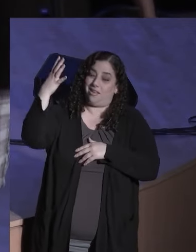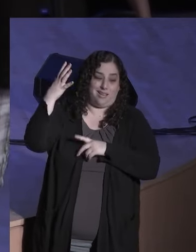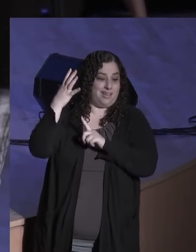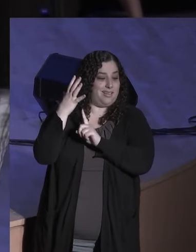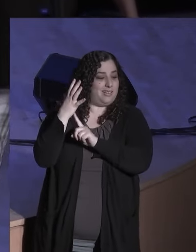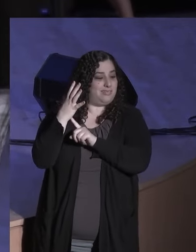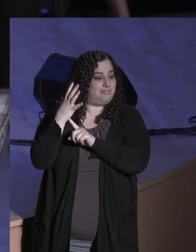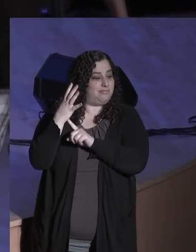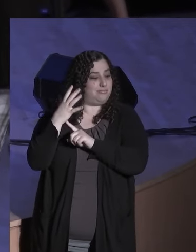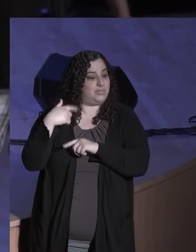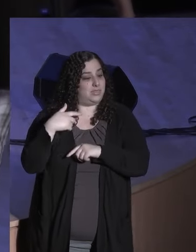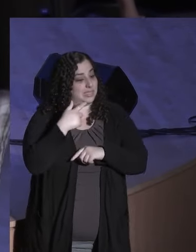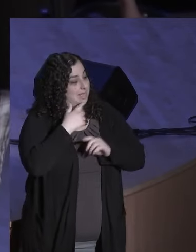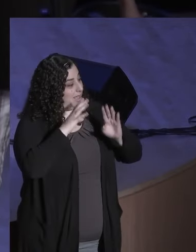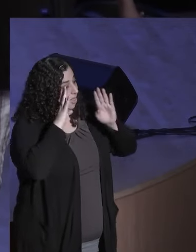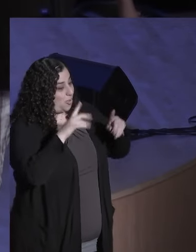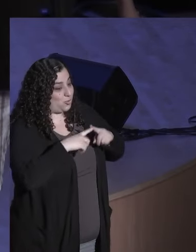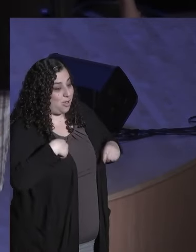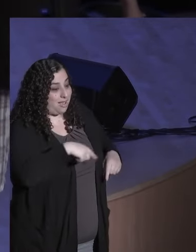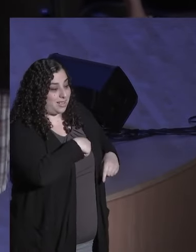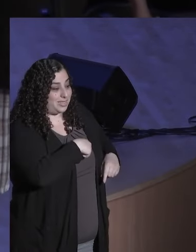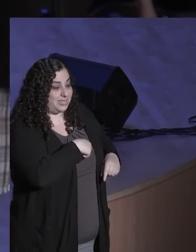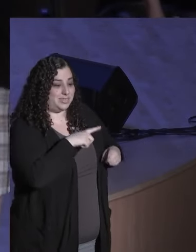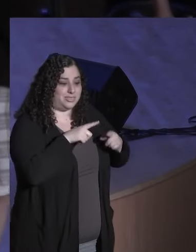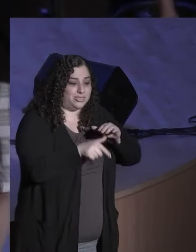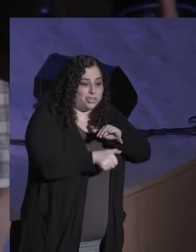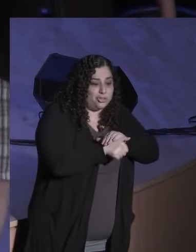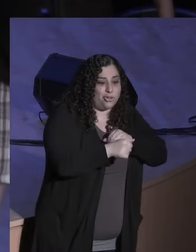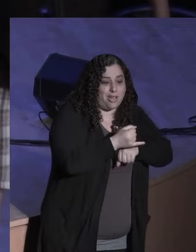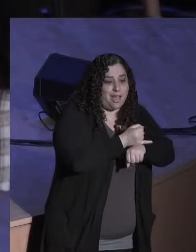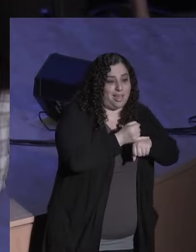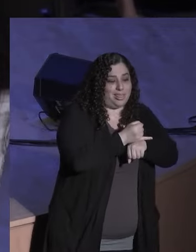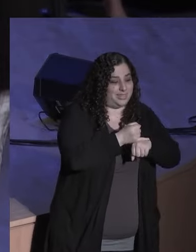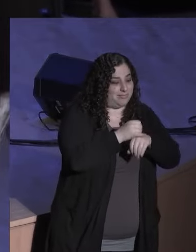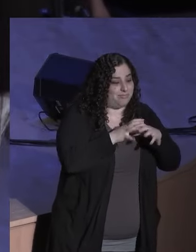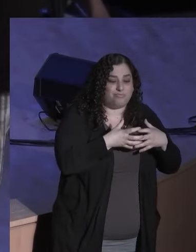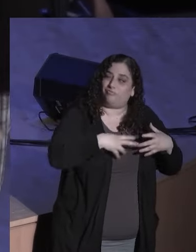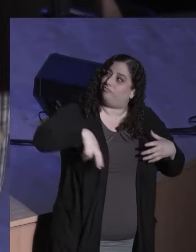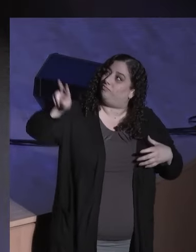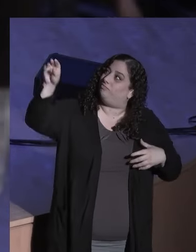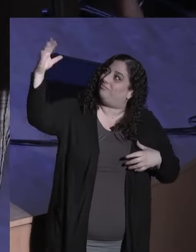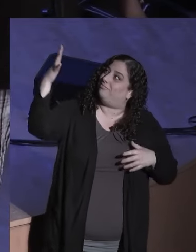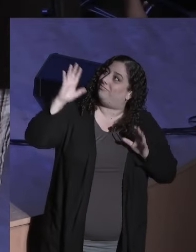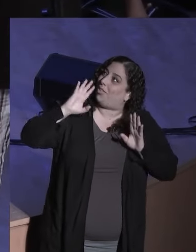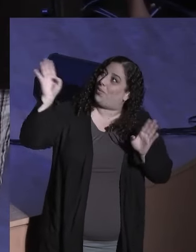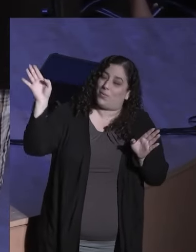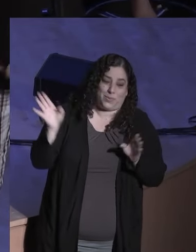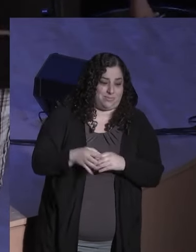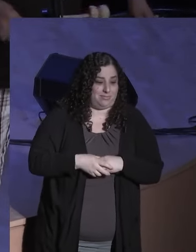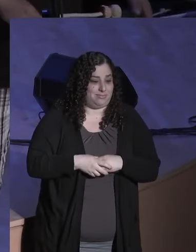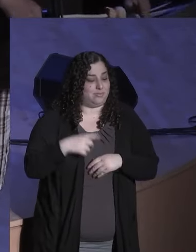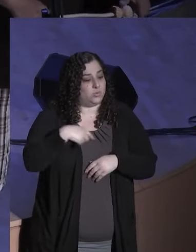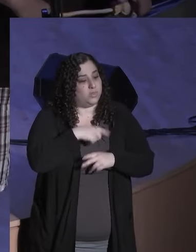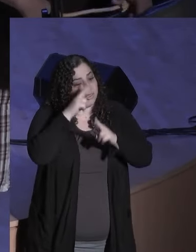honor. And we want to welcome you, and we want to honor each and every one of you with our honor song. And when